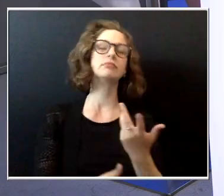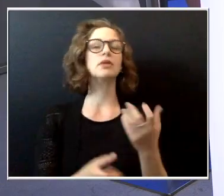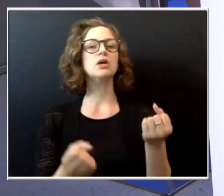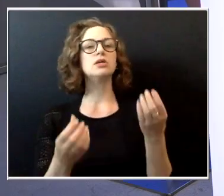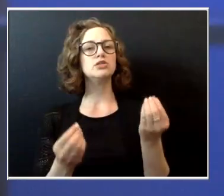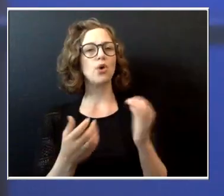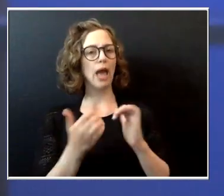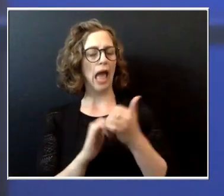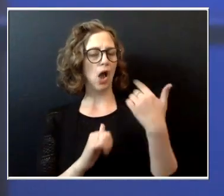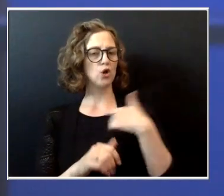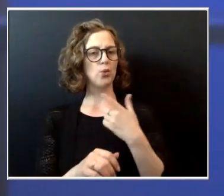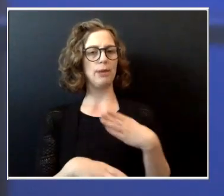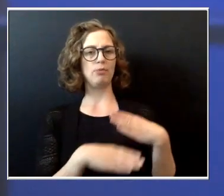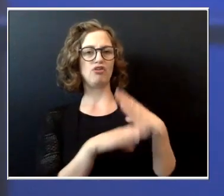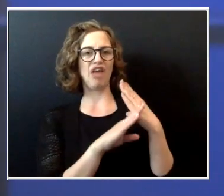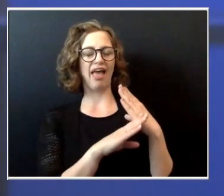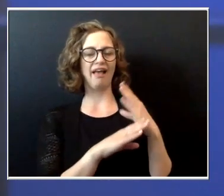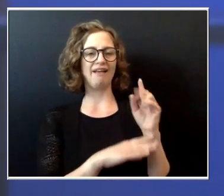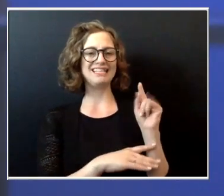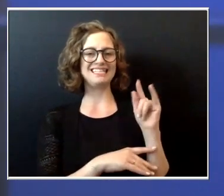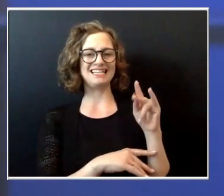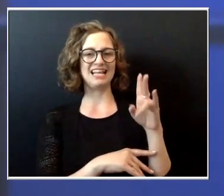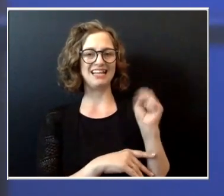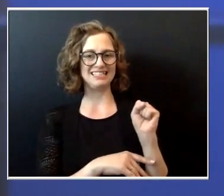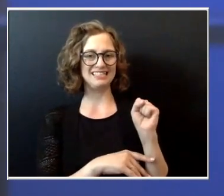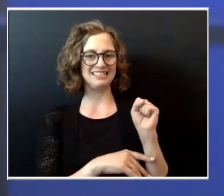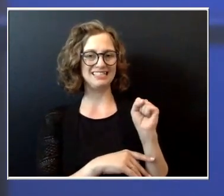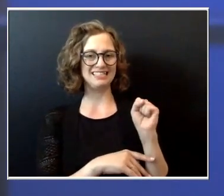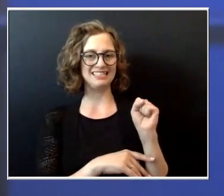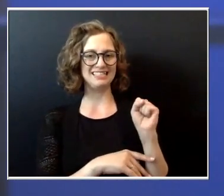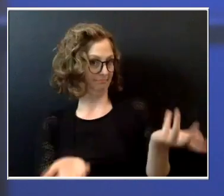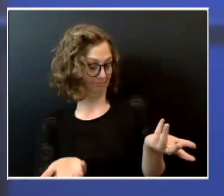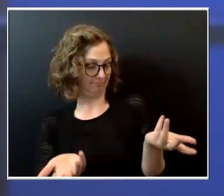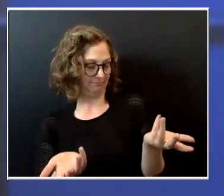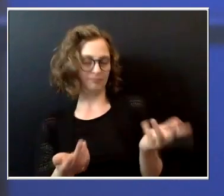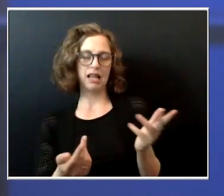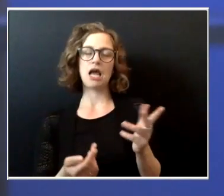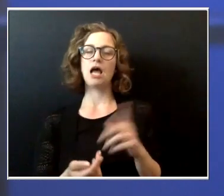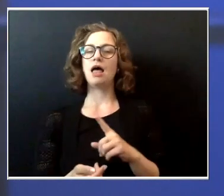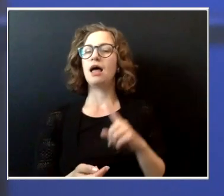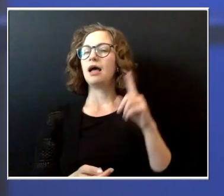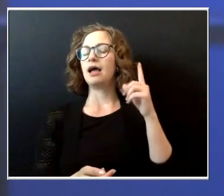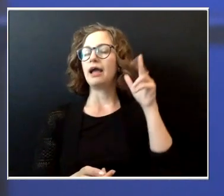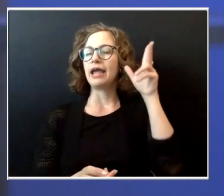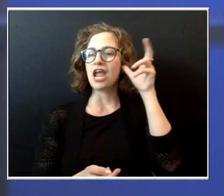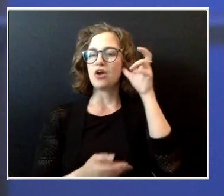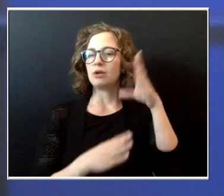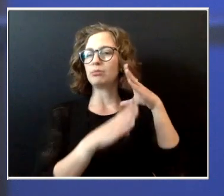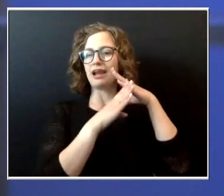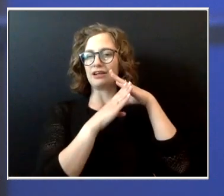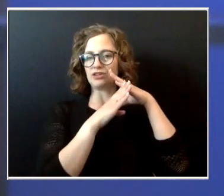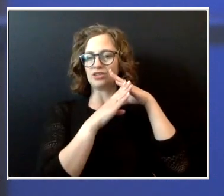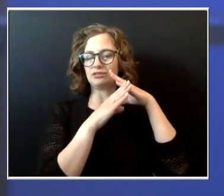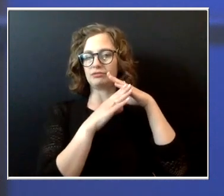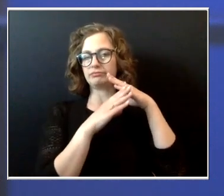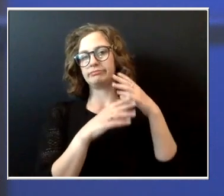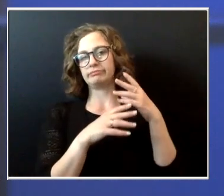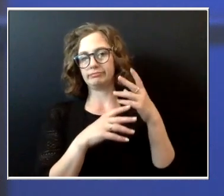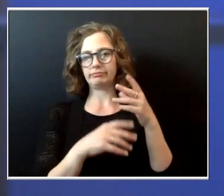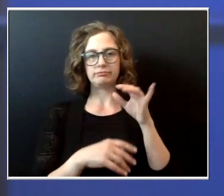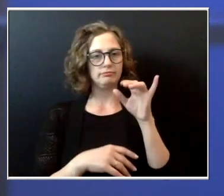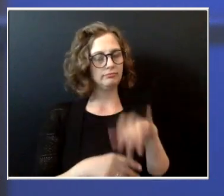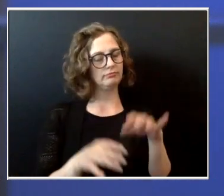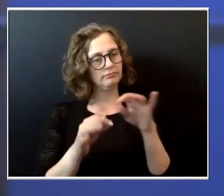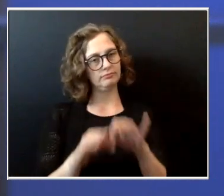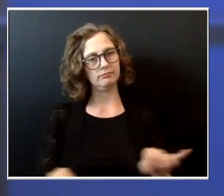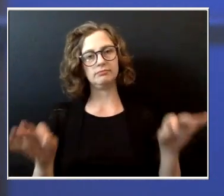Hearing protection is the number one thing. So I tell all my patients that if you're exposed to a